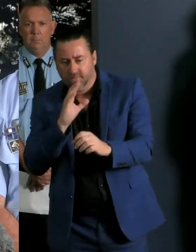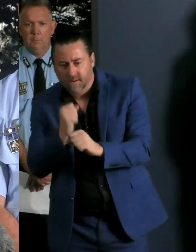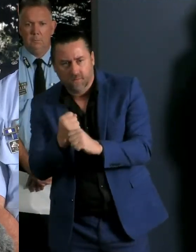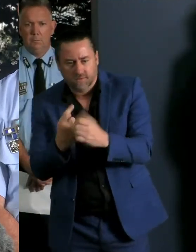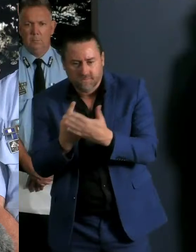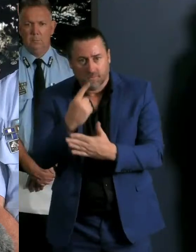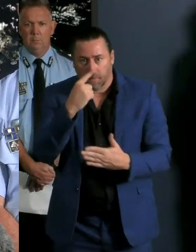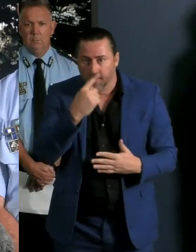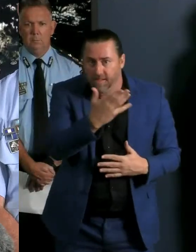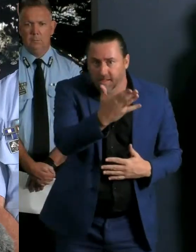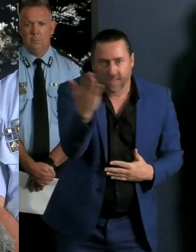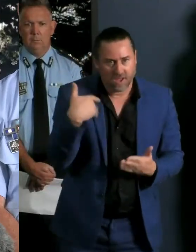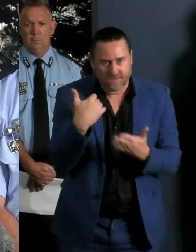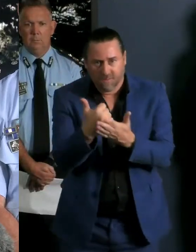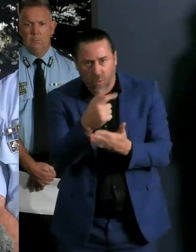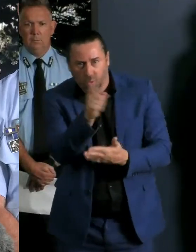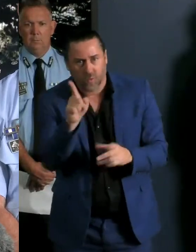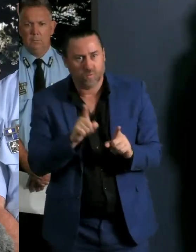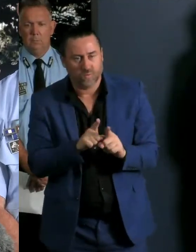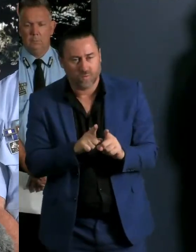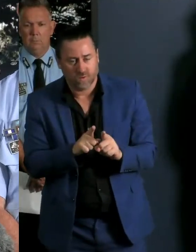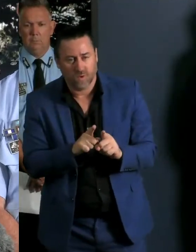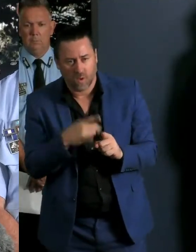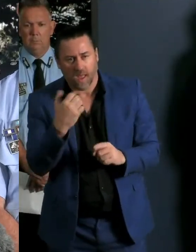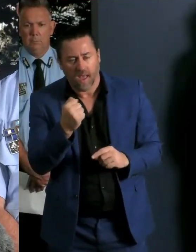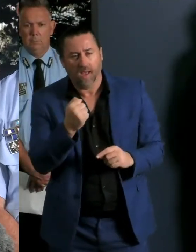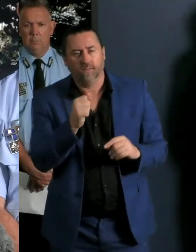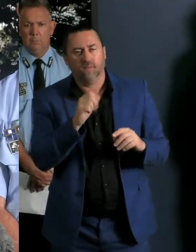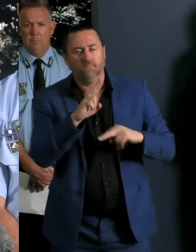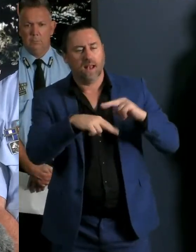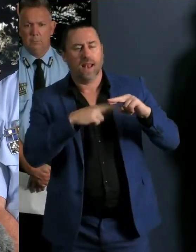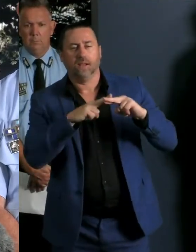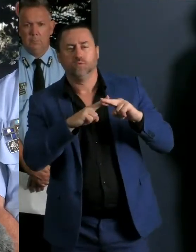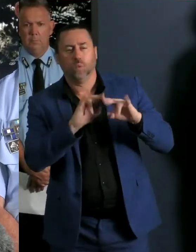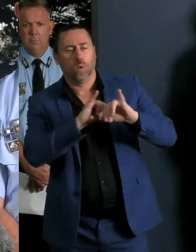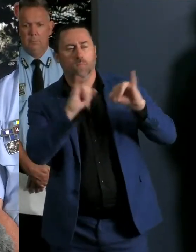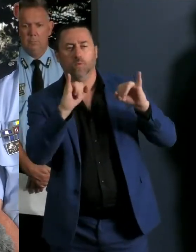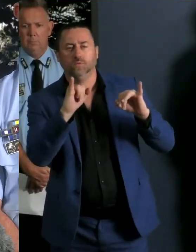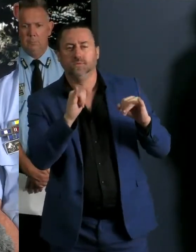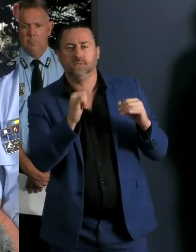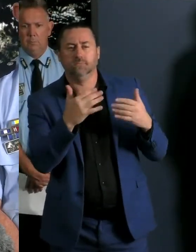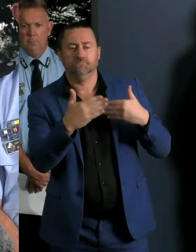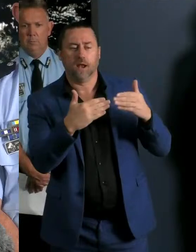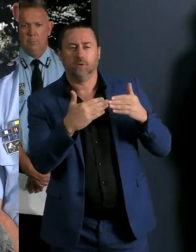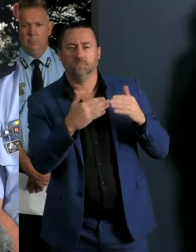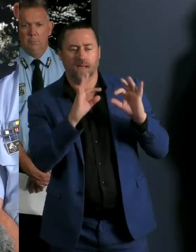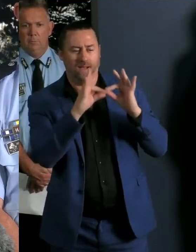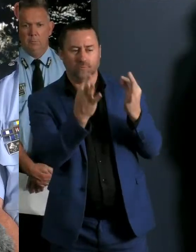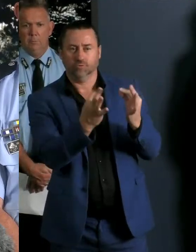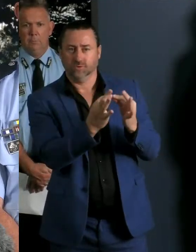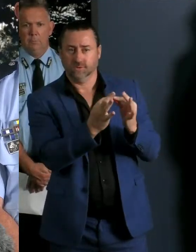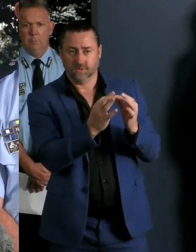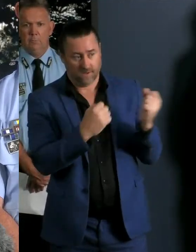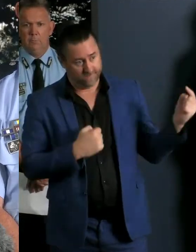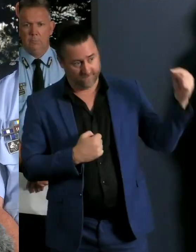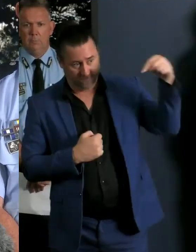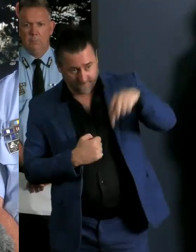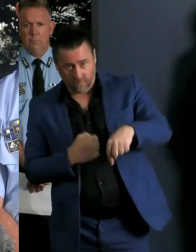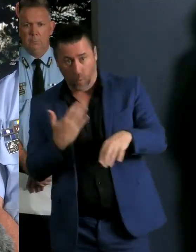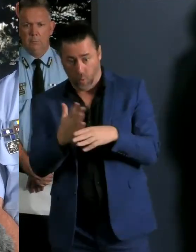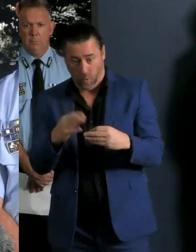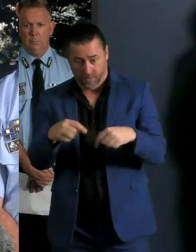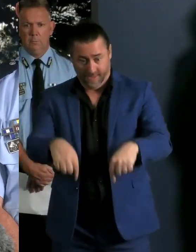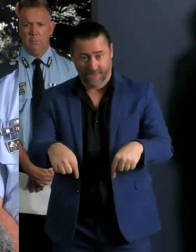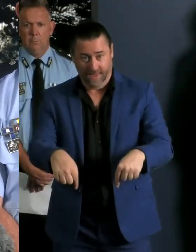cyclone. We've had an official from the National Emergency Management Agency embedded in the team here in the State Disaster